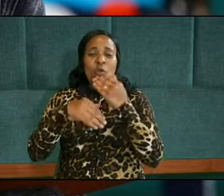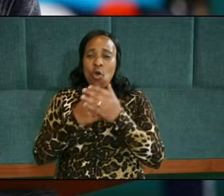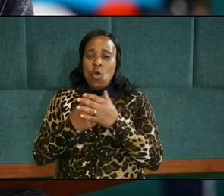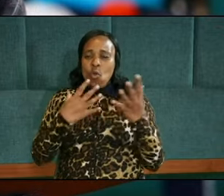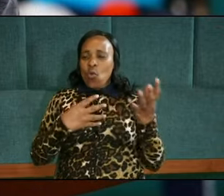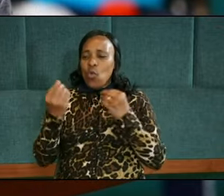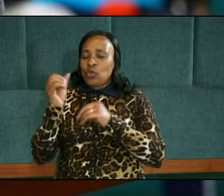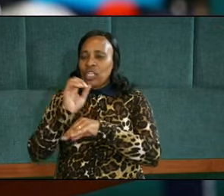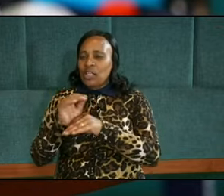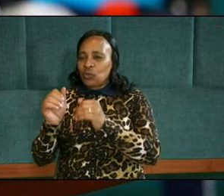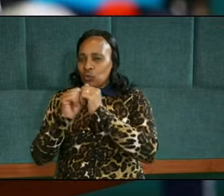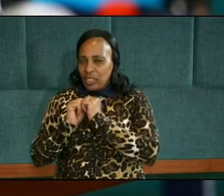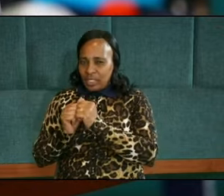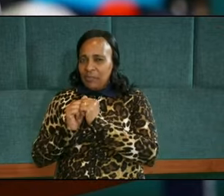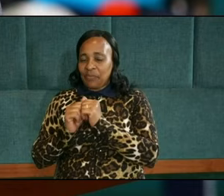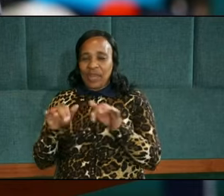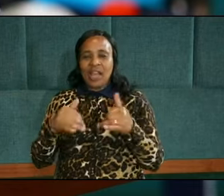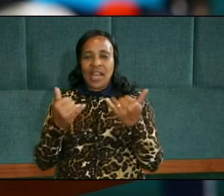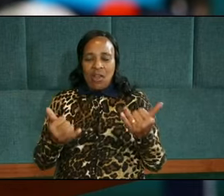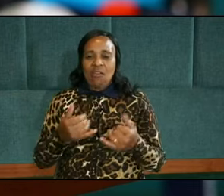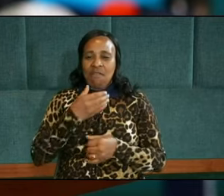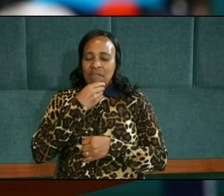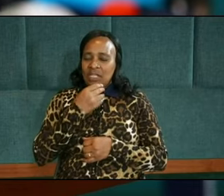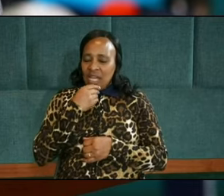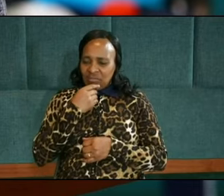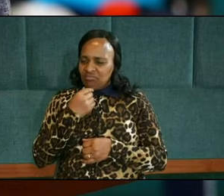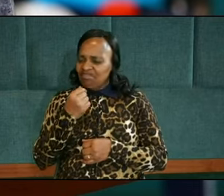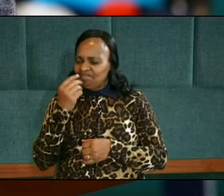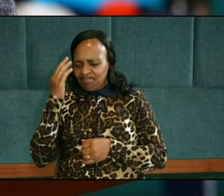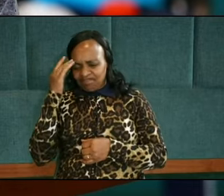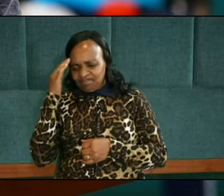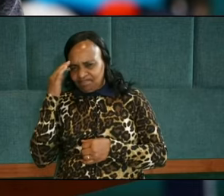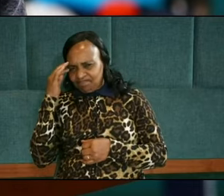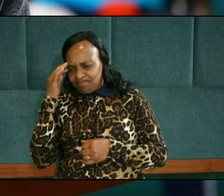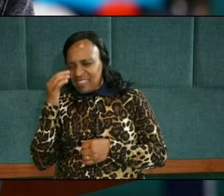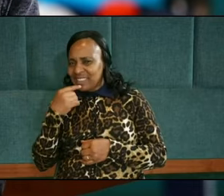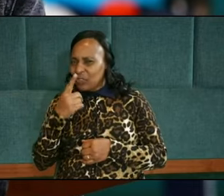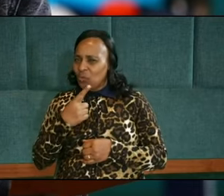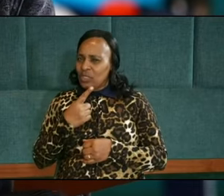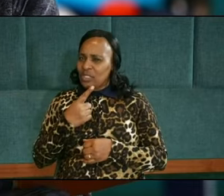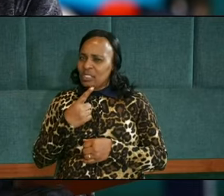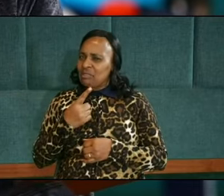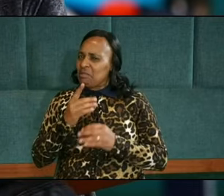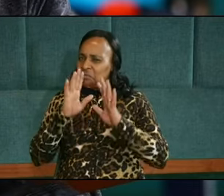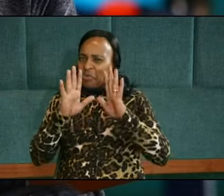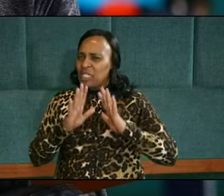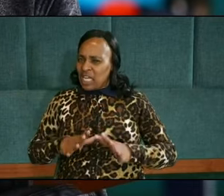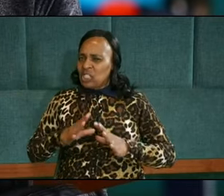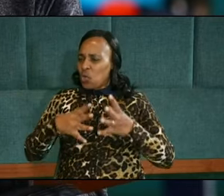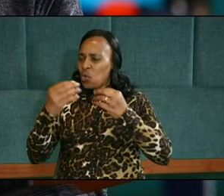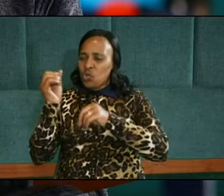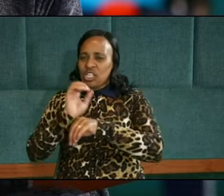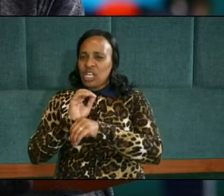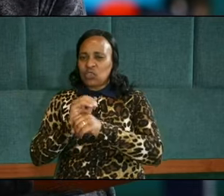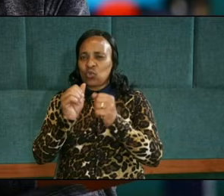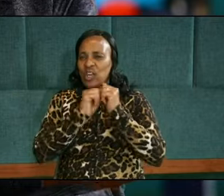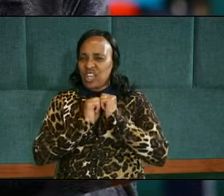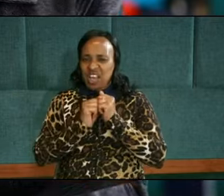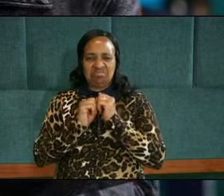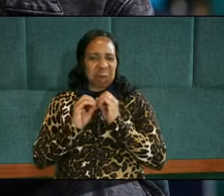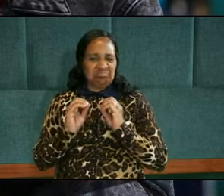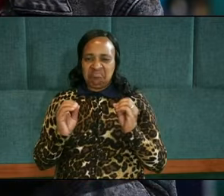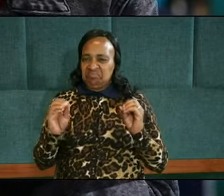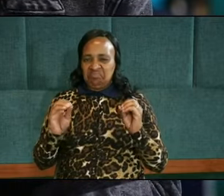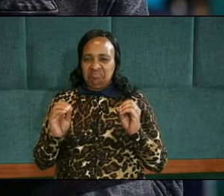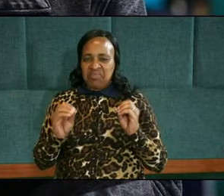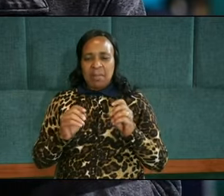church together." Now, father frowned and said, "It isn't important to go to church together." Mother